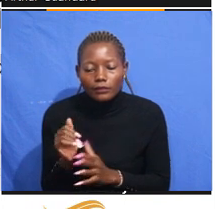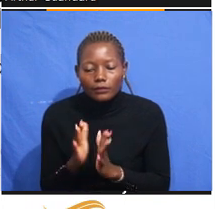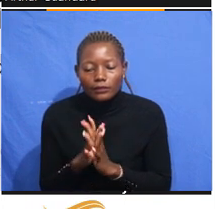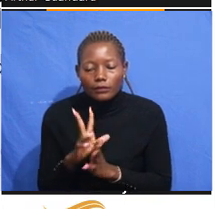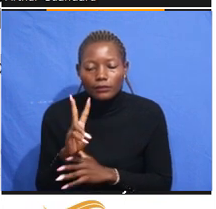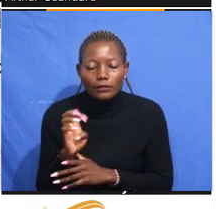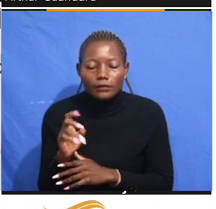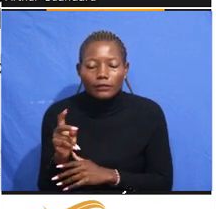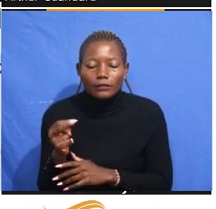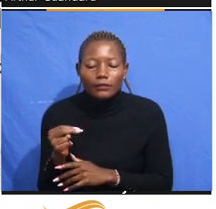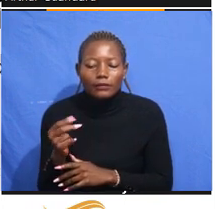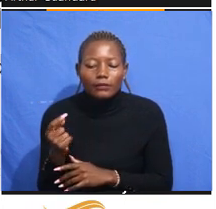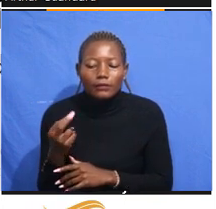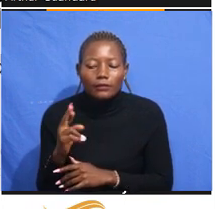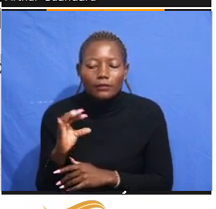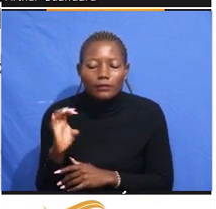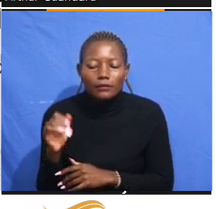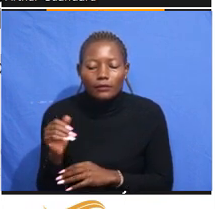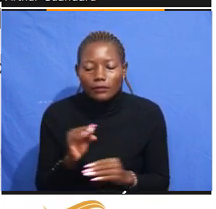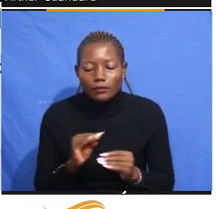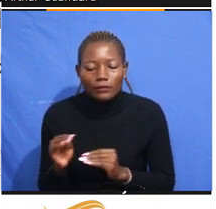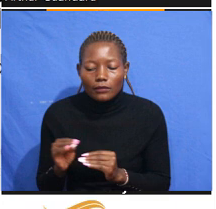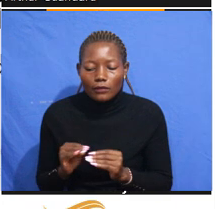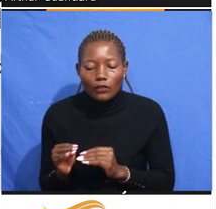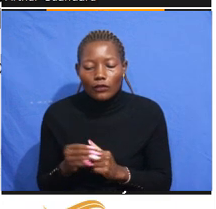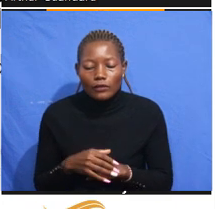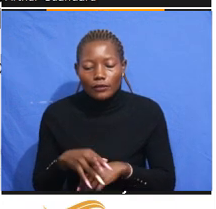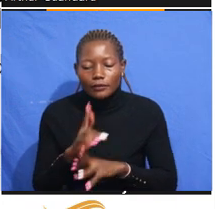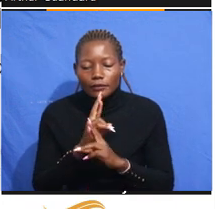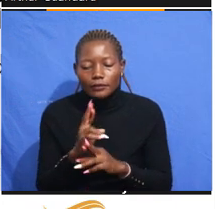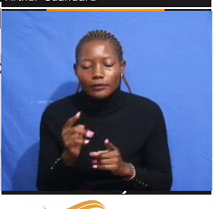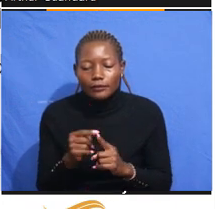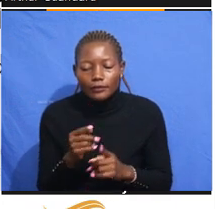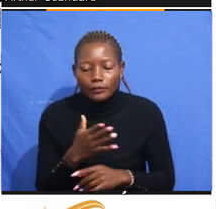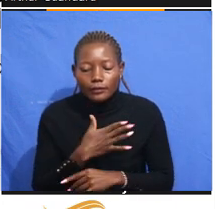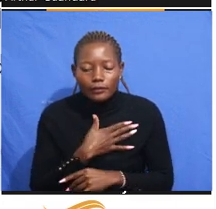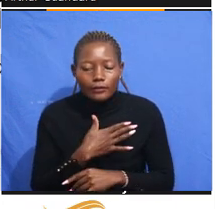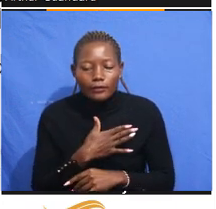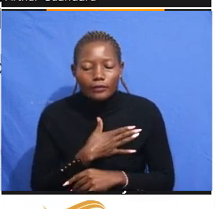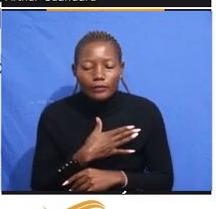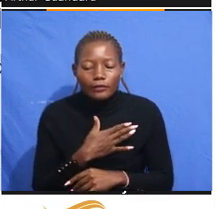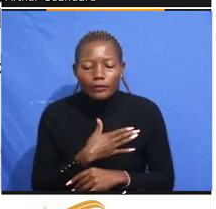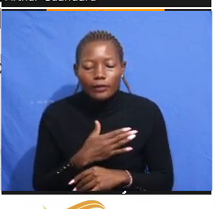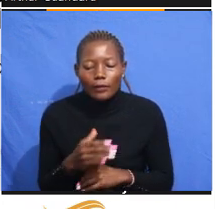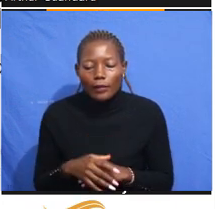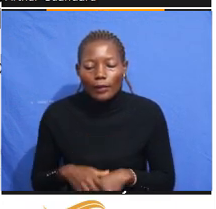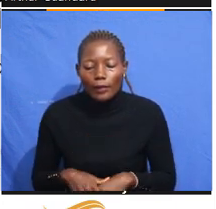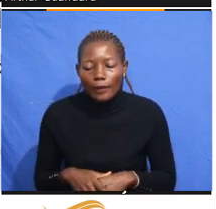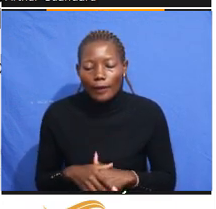the heartbeat happens. So you have a systole, a contraction of the heart muscle. You have a